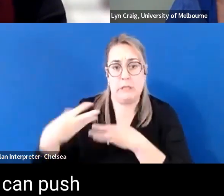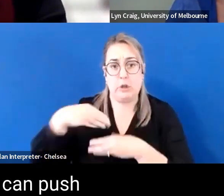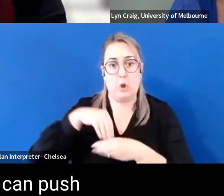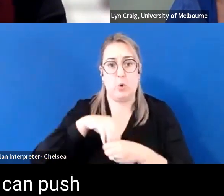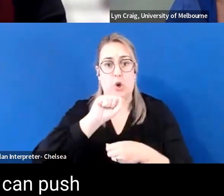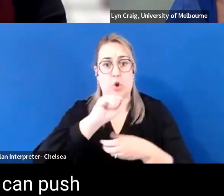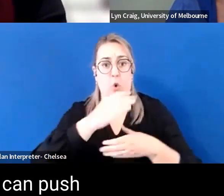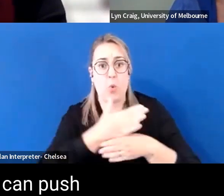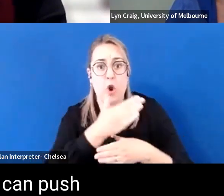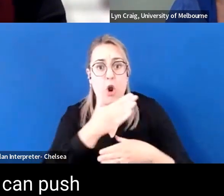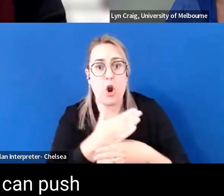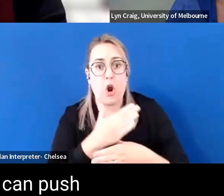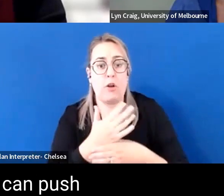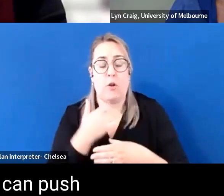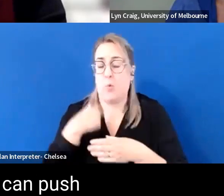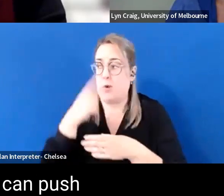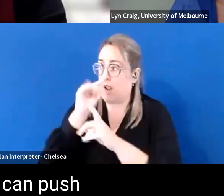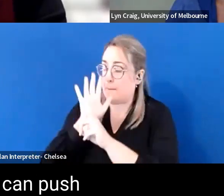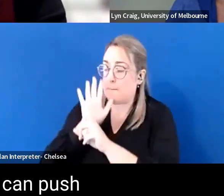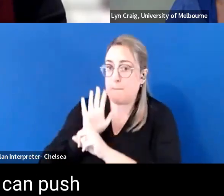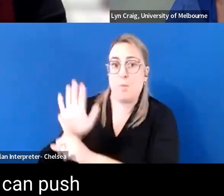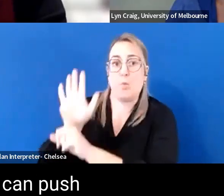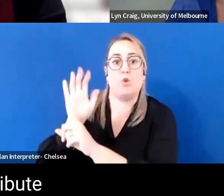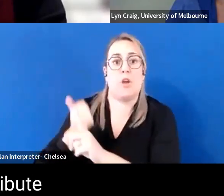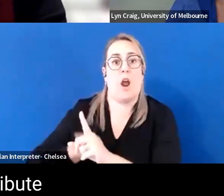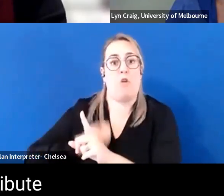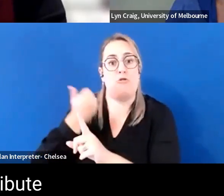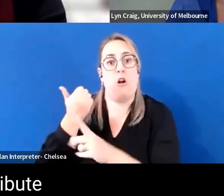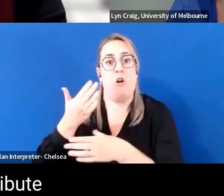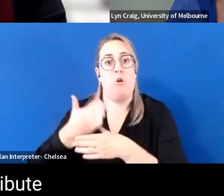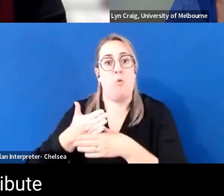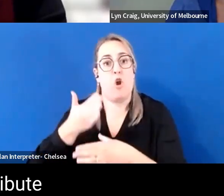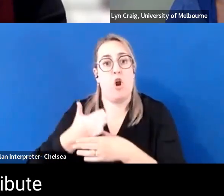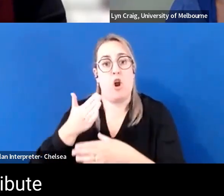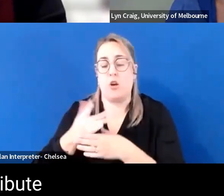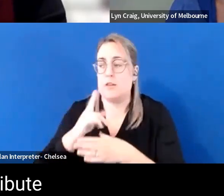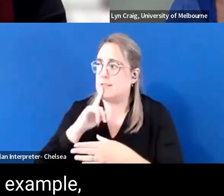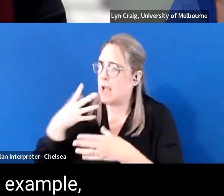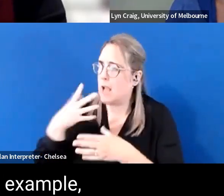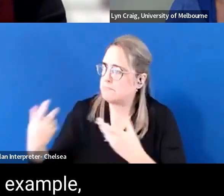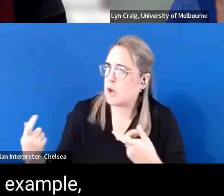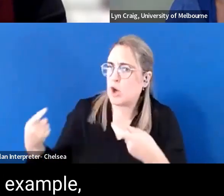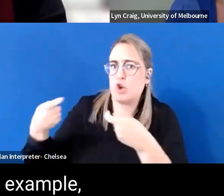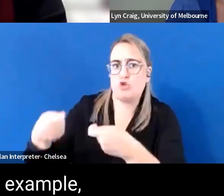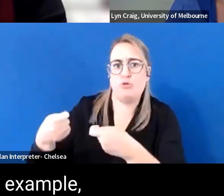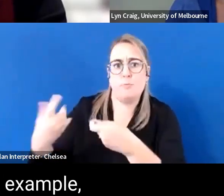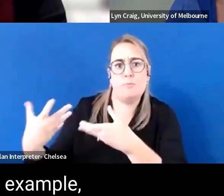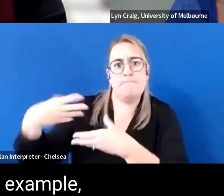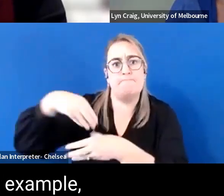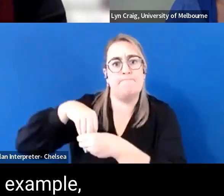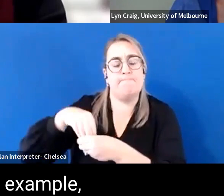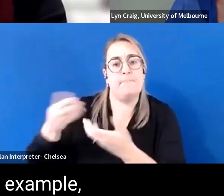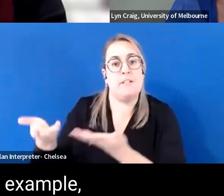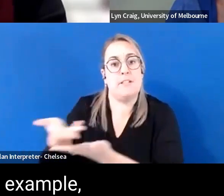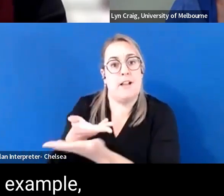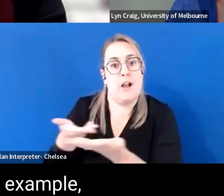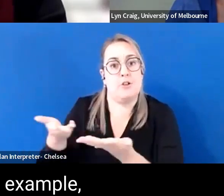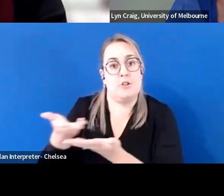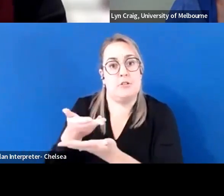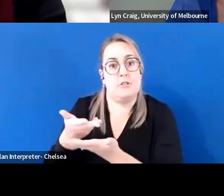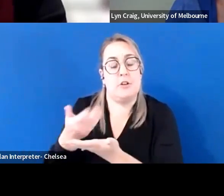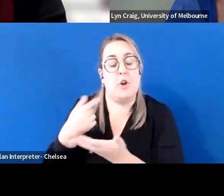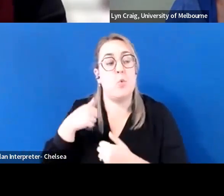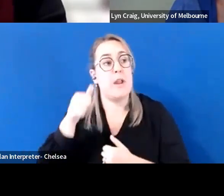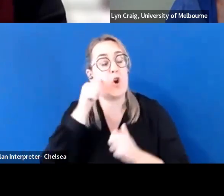how we can push our own workplaces to contribute to these discussions as well. Because, for example, family violence